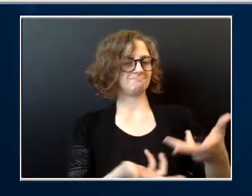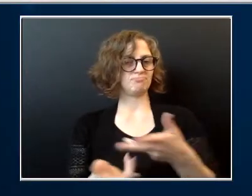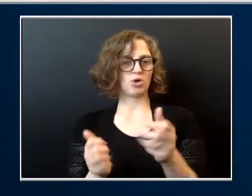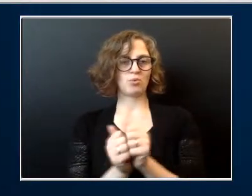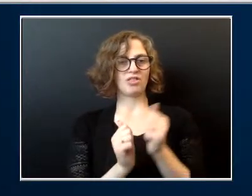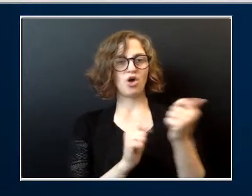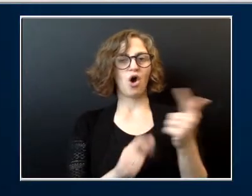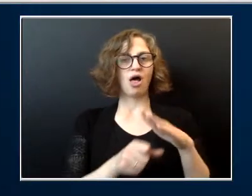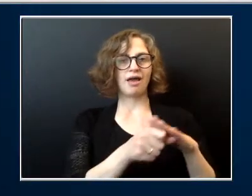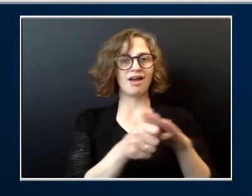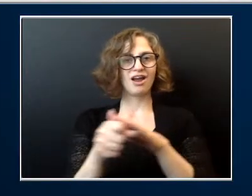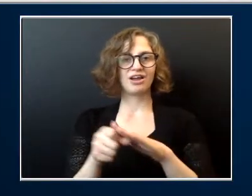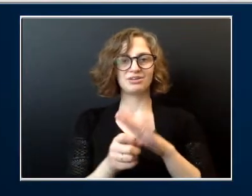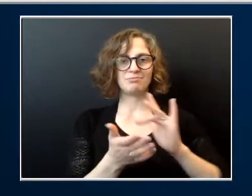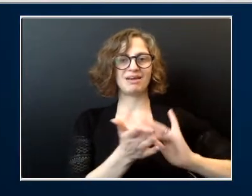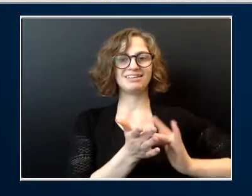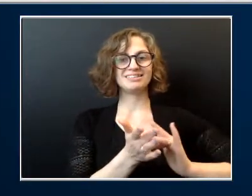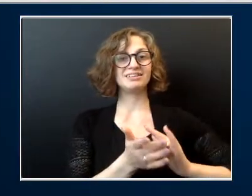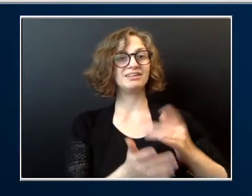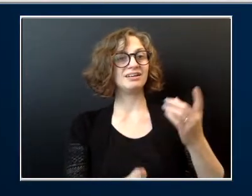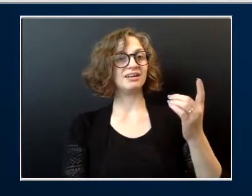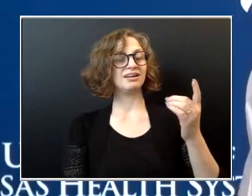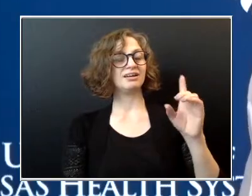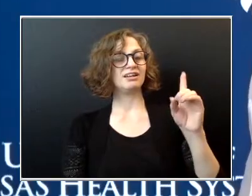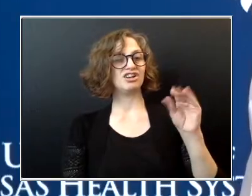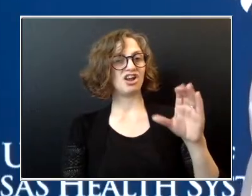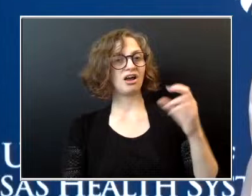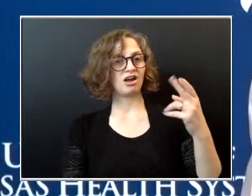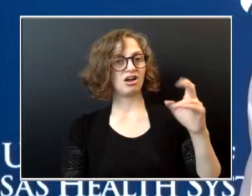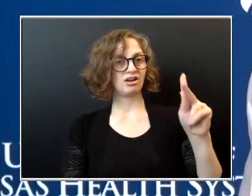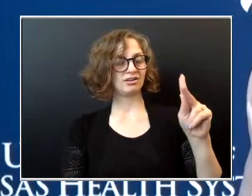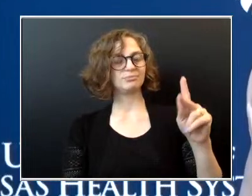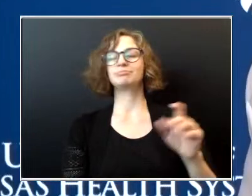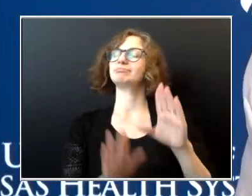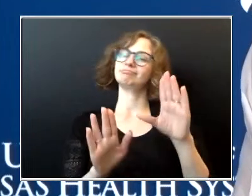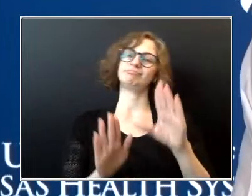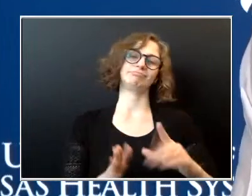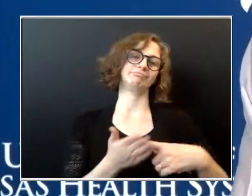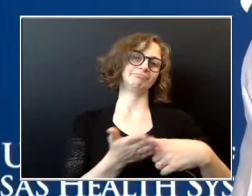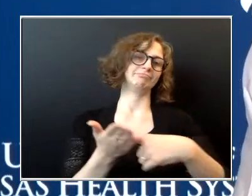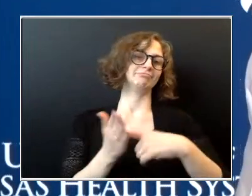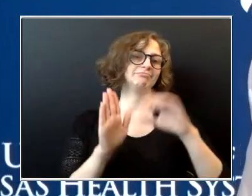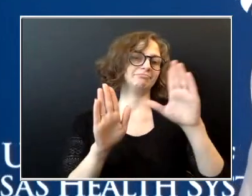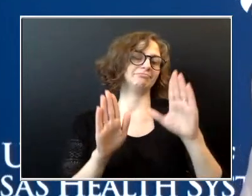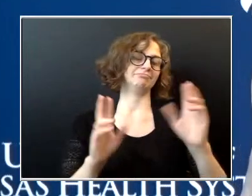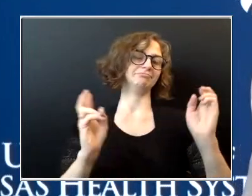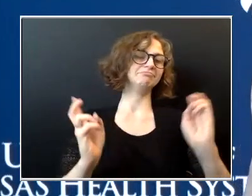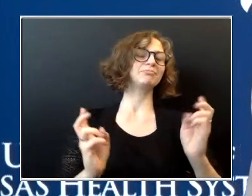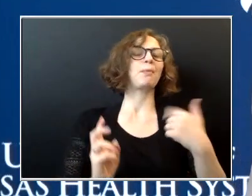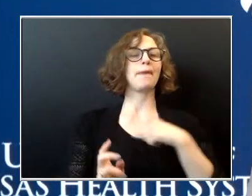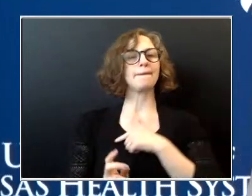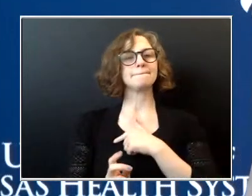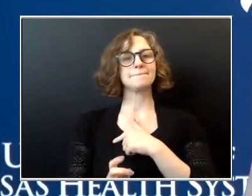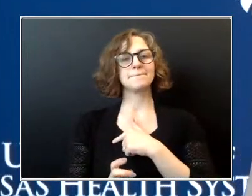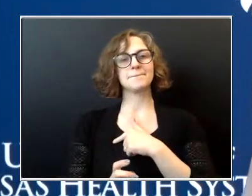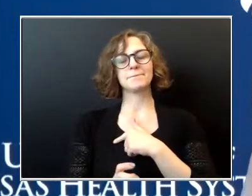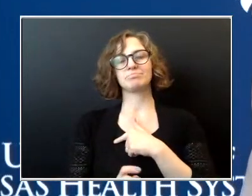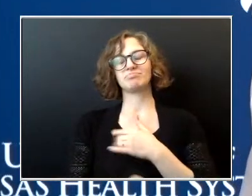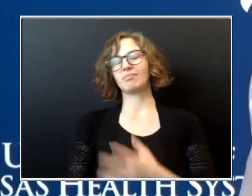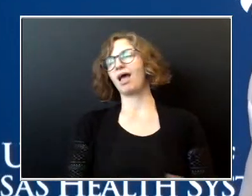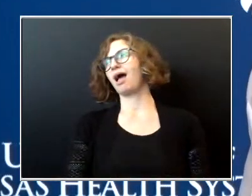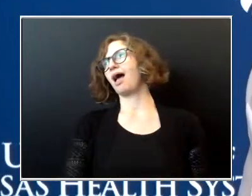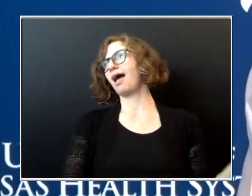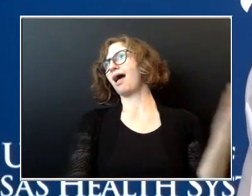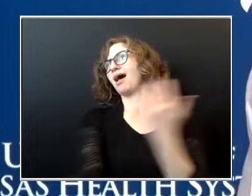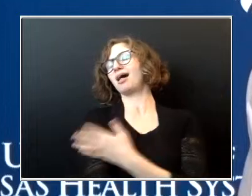awesome. Doc Hawk? Yeah, great discussion, great topic. You know, we've come a astronomical way since Gregor